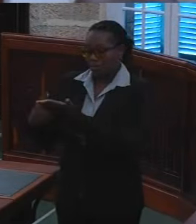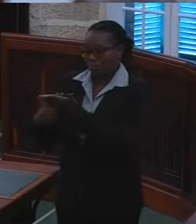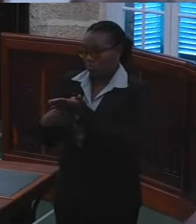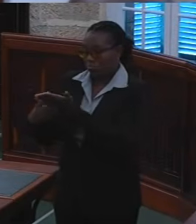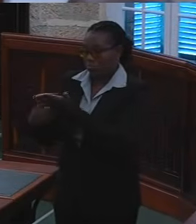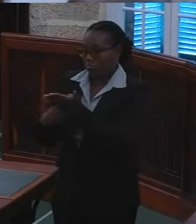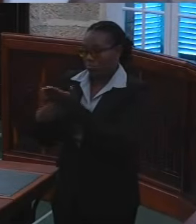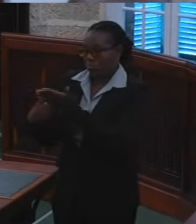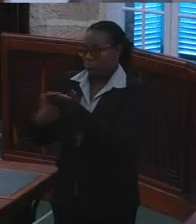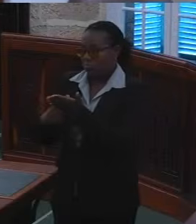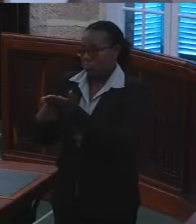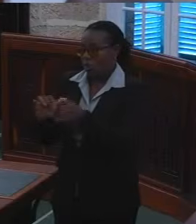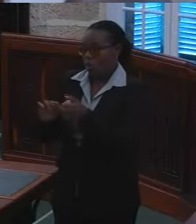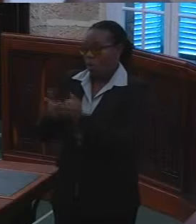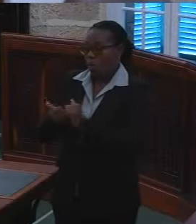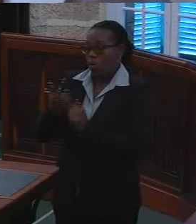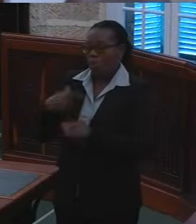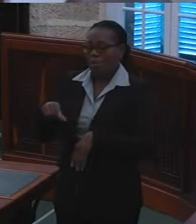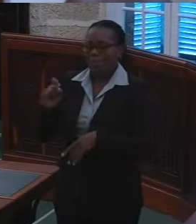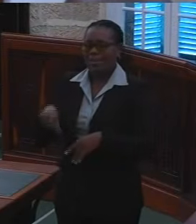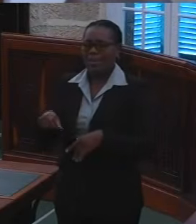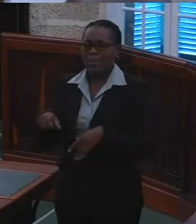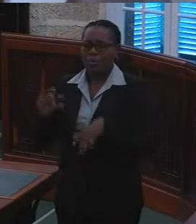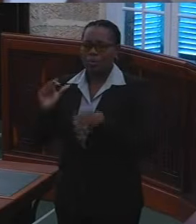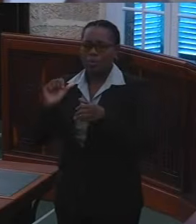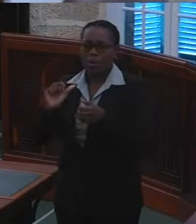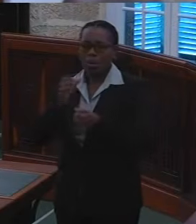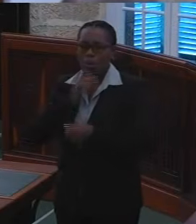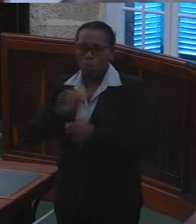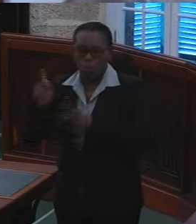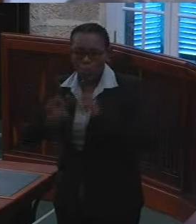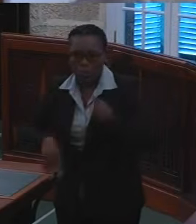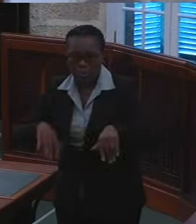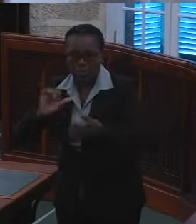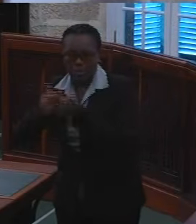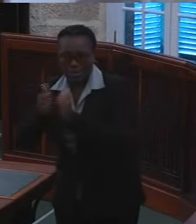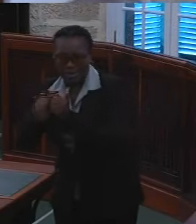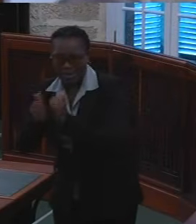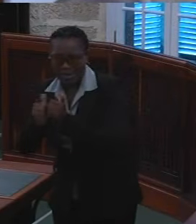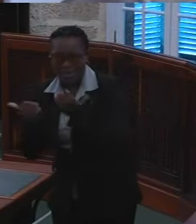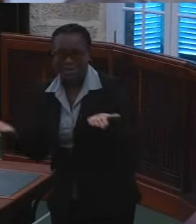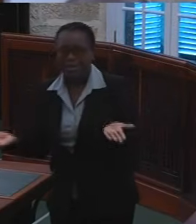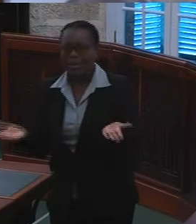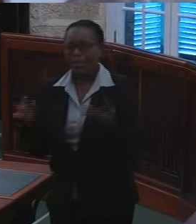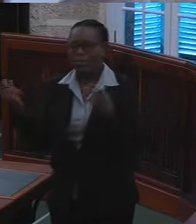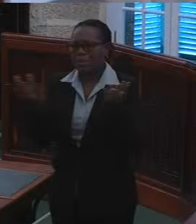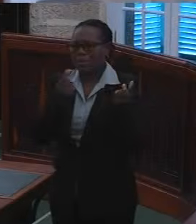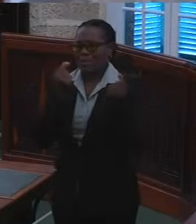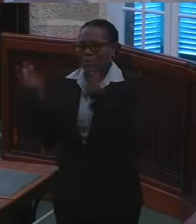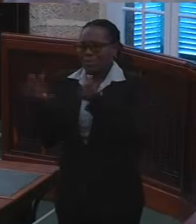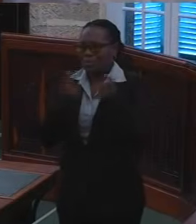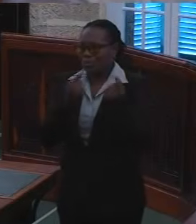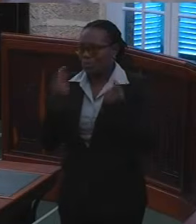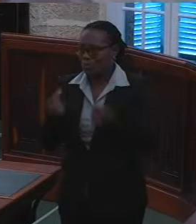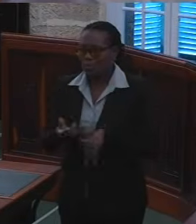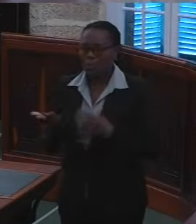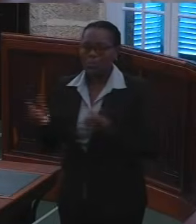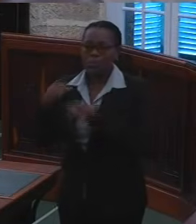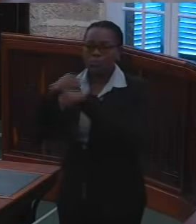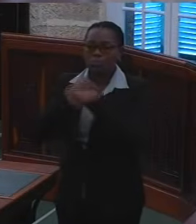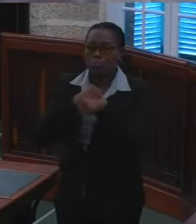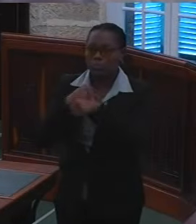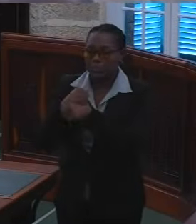relates to how we shape our Sin Against, so that we can get the ministry's mandate, which is the wellness and the protection and